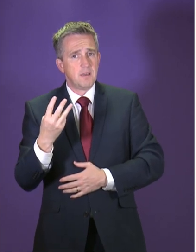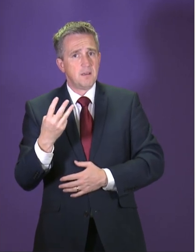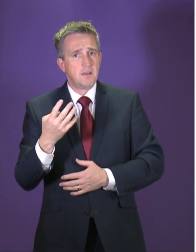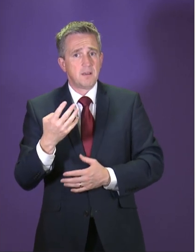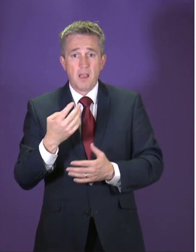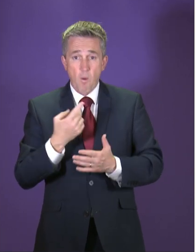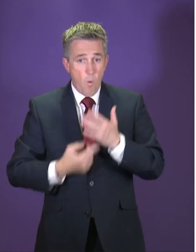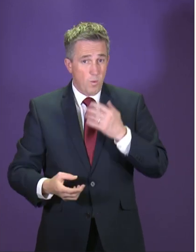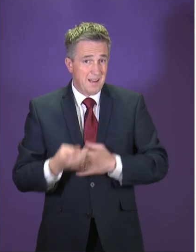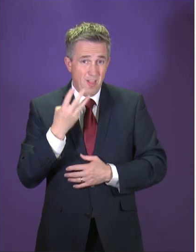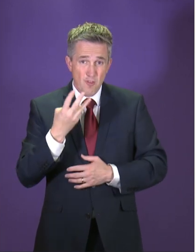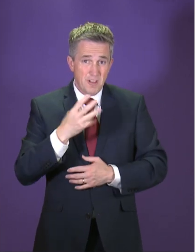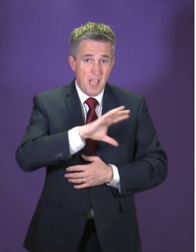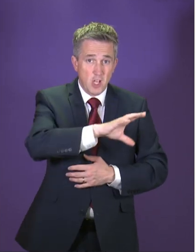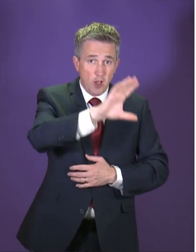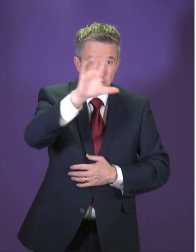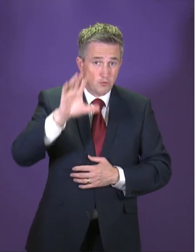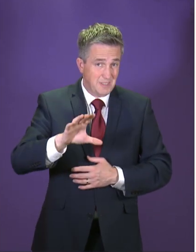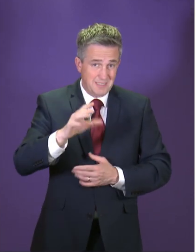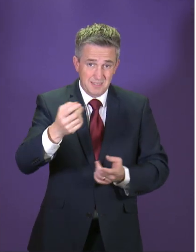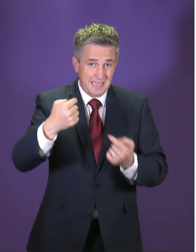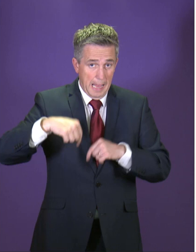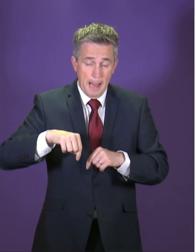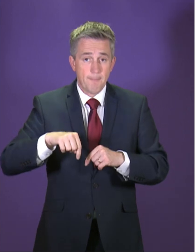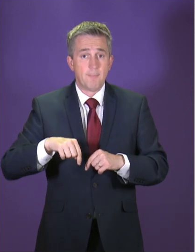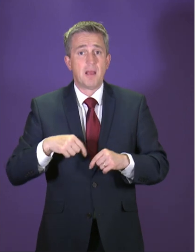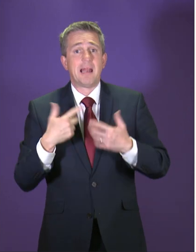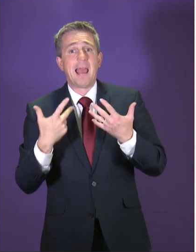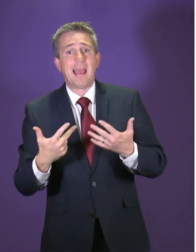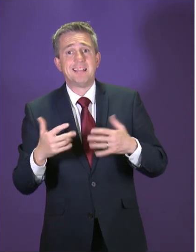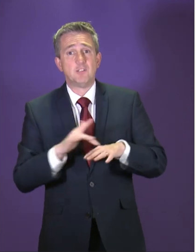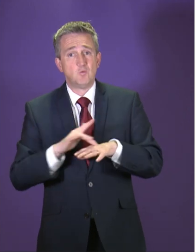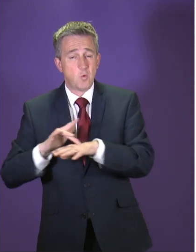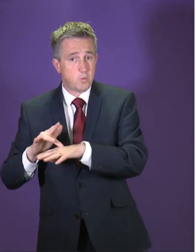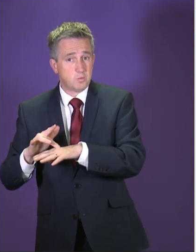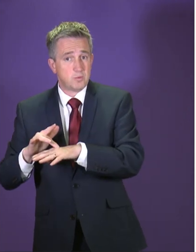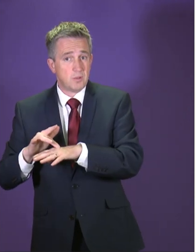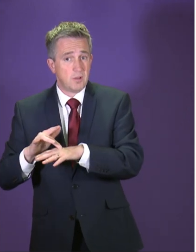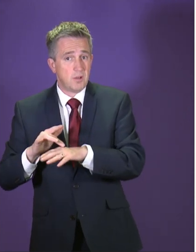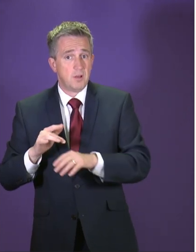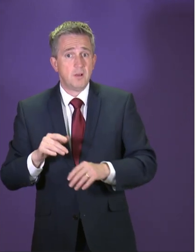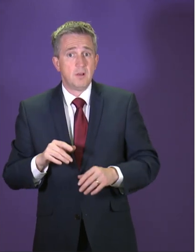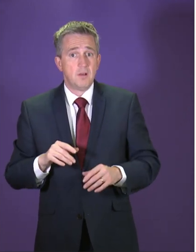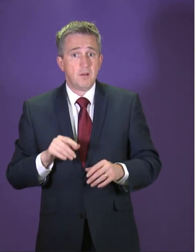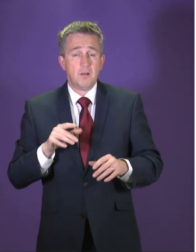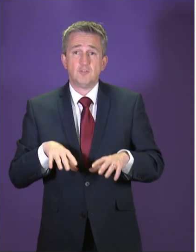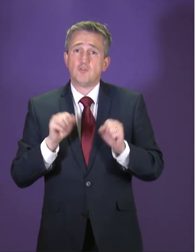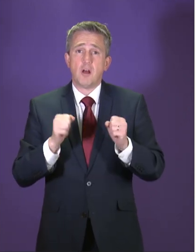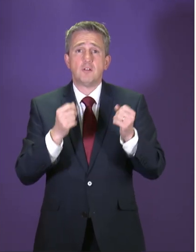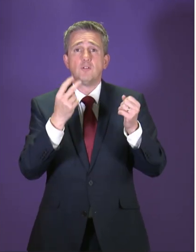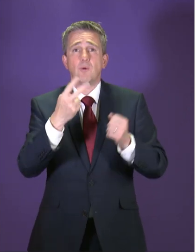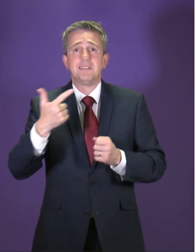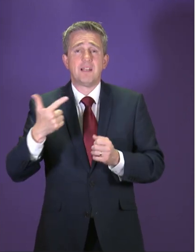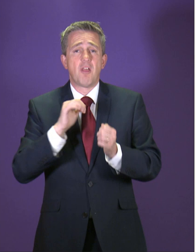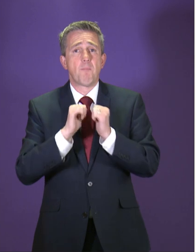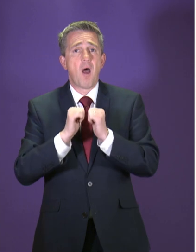3 countries and 8 shows. This was exactly in the 27th of March,